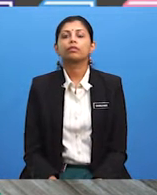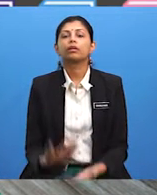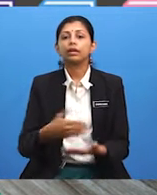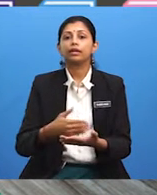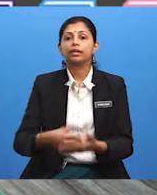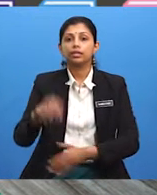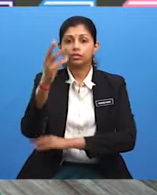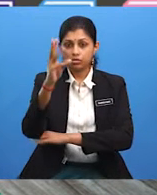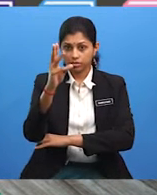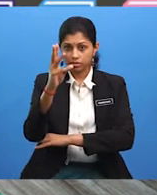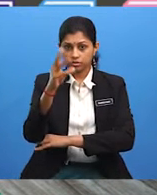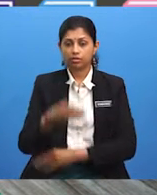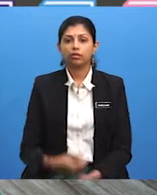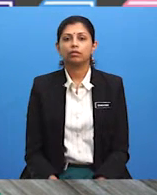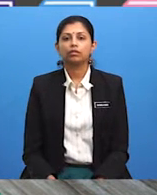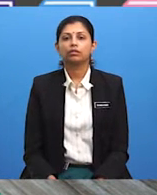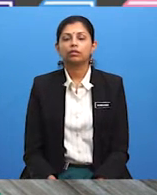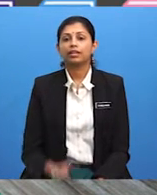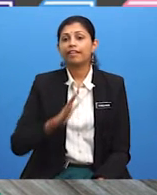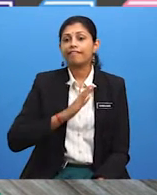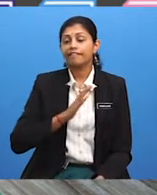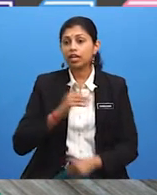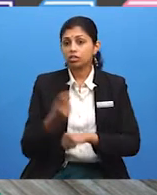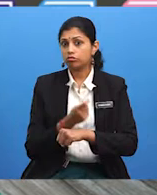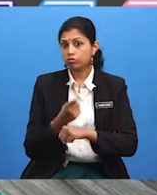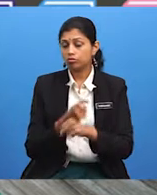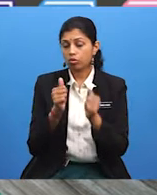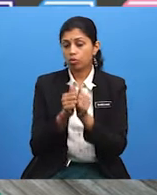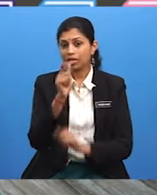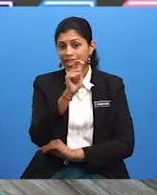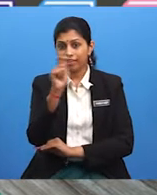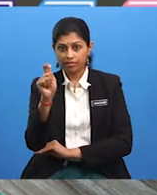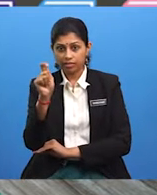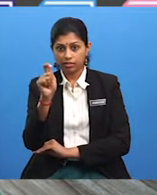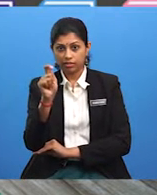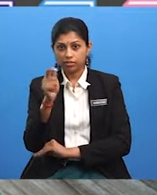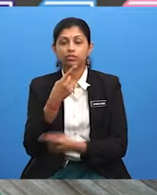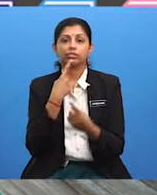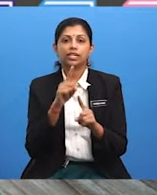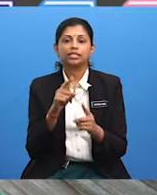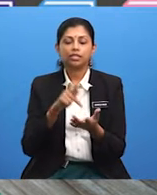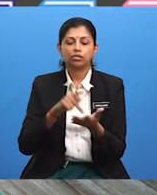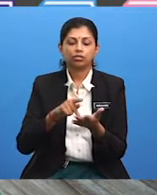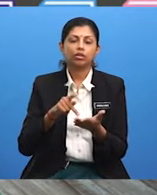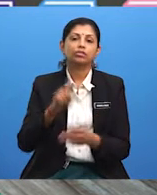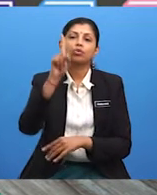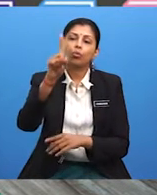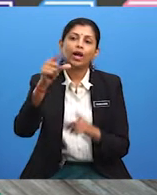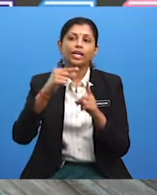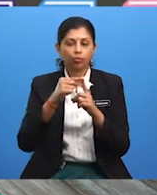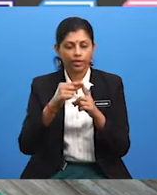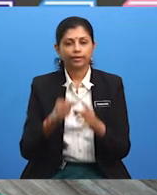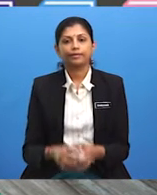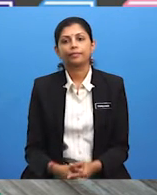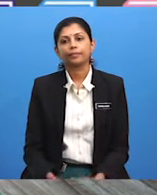word fine-tuned in the answer since it is spelled with a hyphen, and furthermore, it